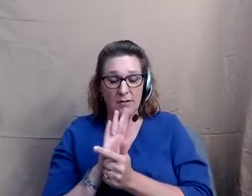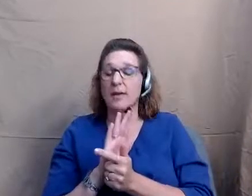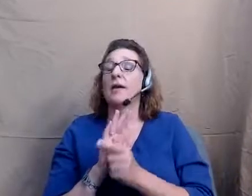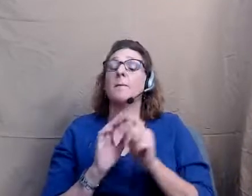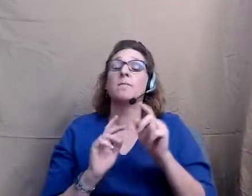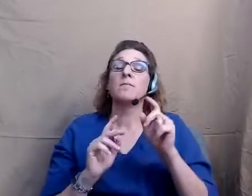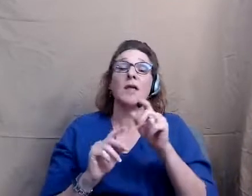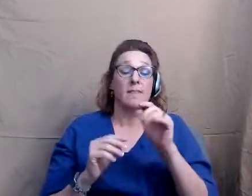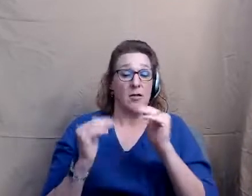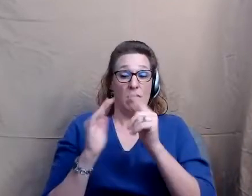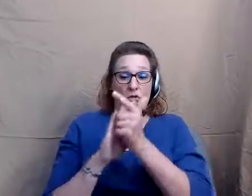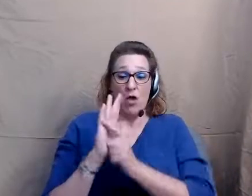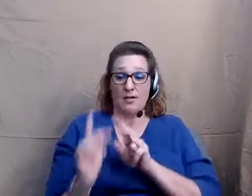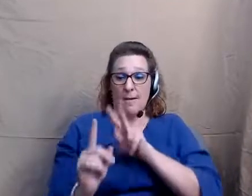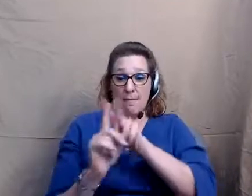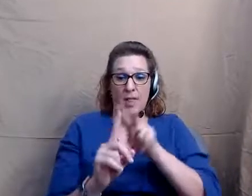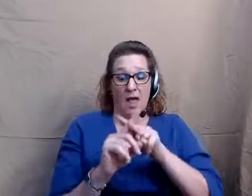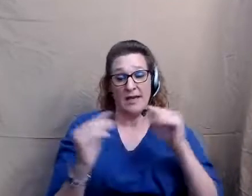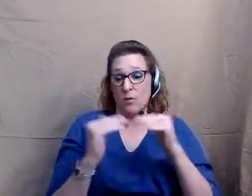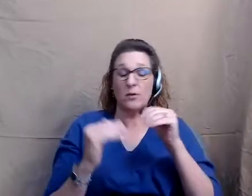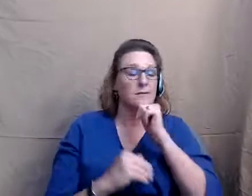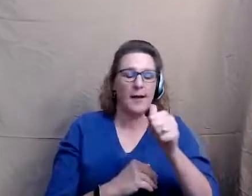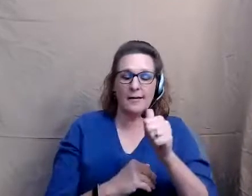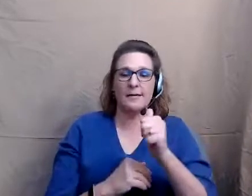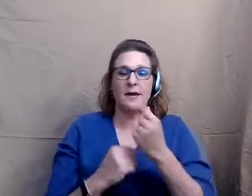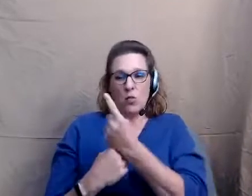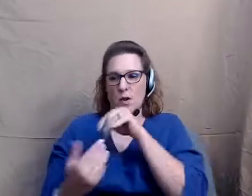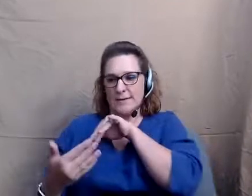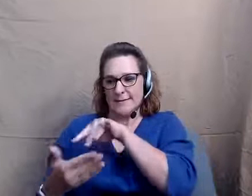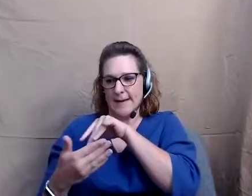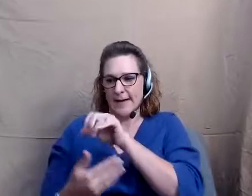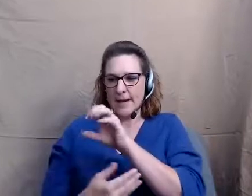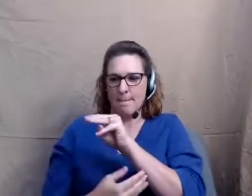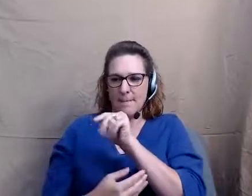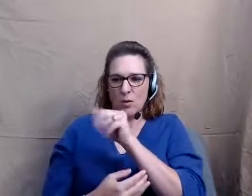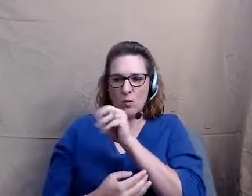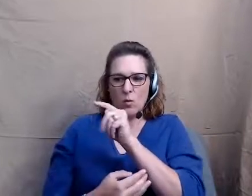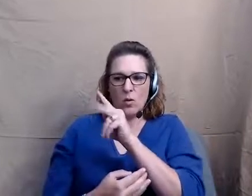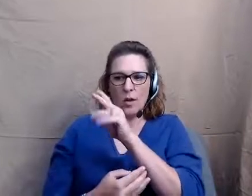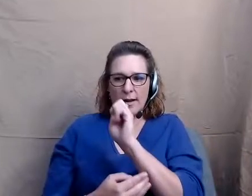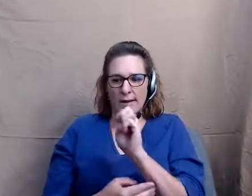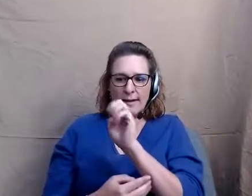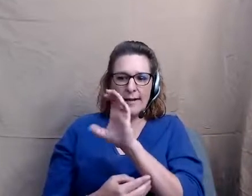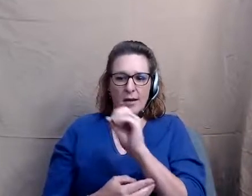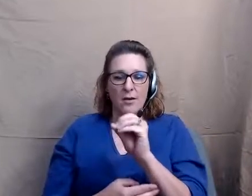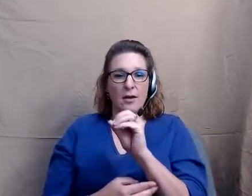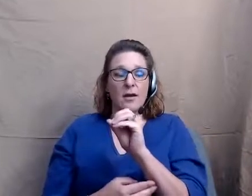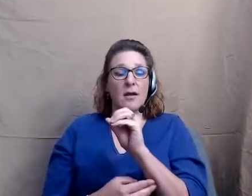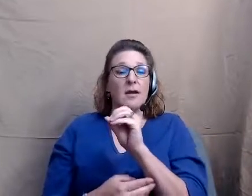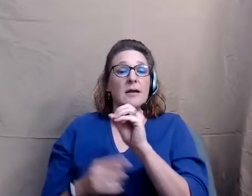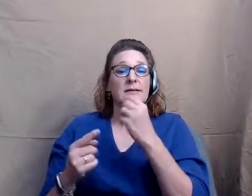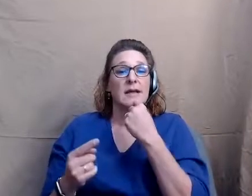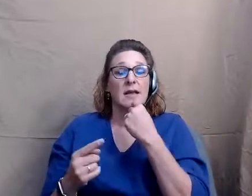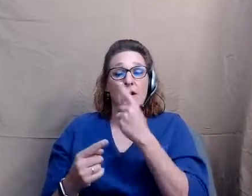of color. In one study in Milwaukee County, the study found that 24% of the residents of Milwaukee County were